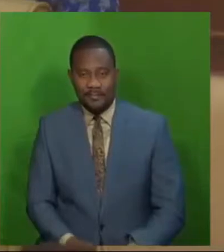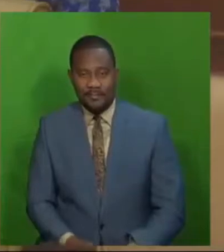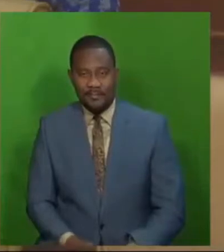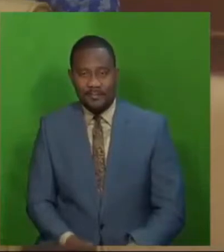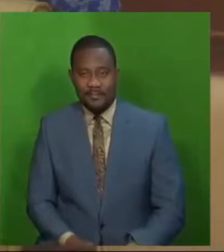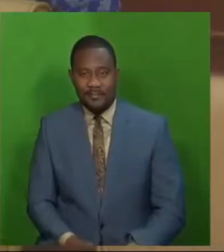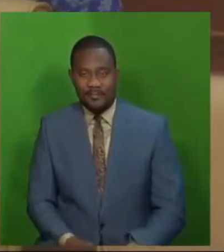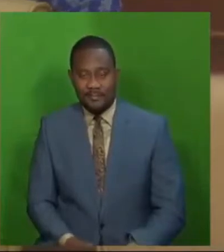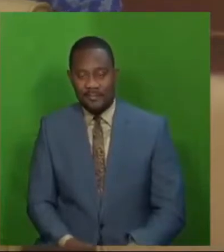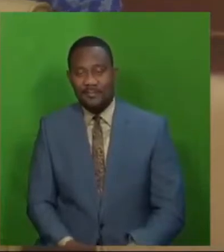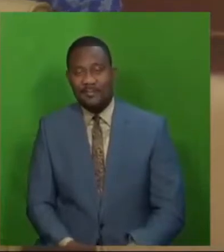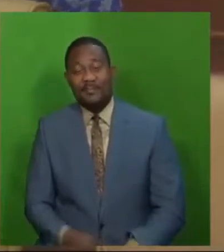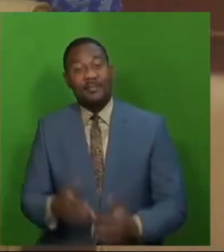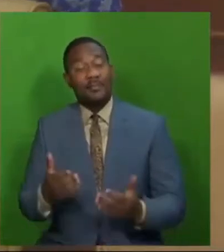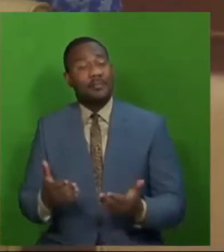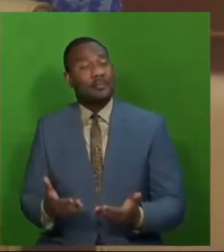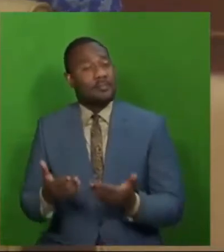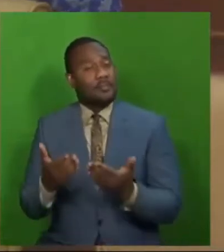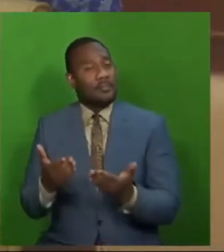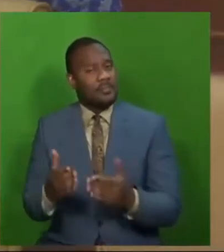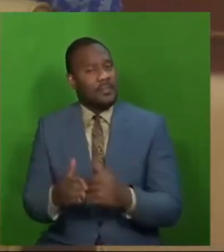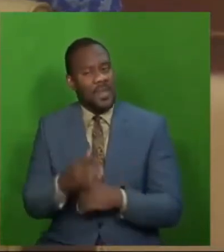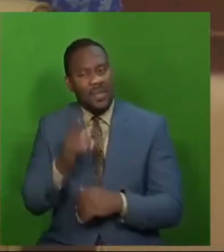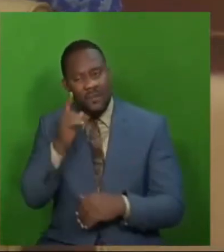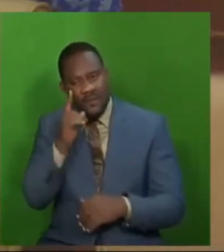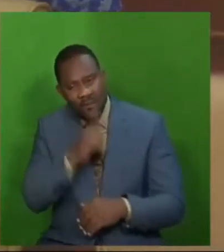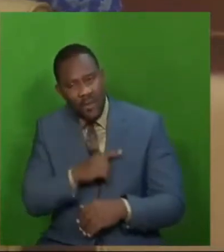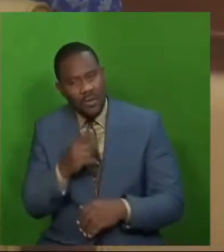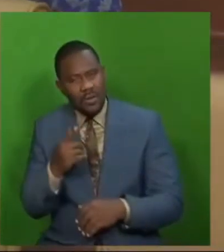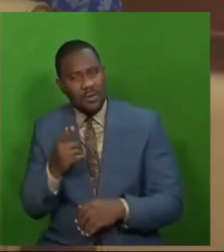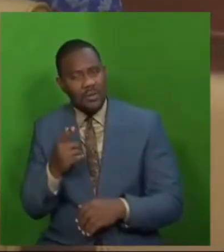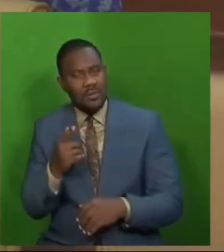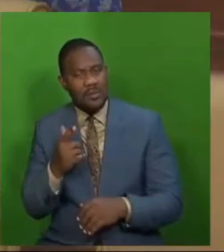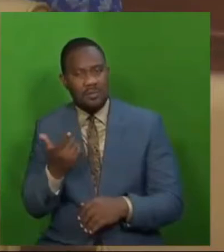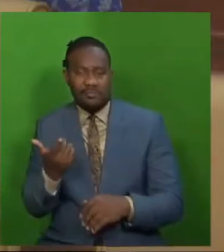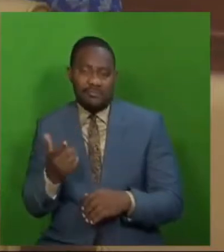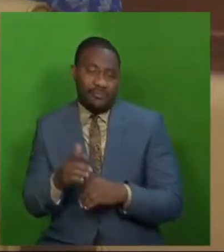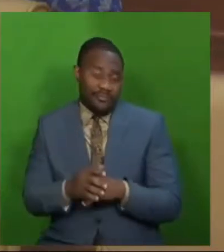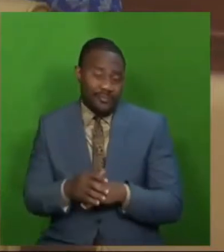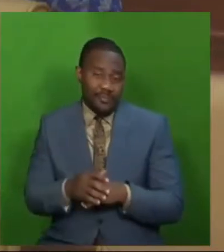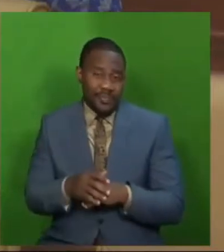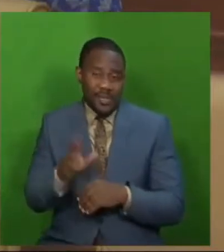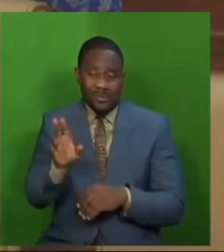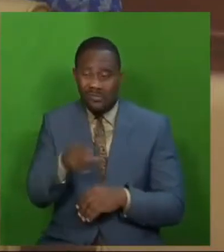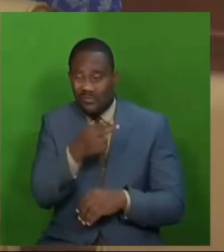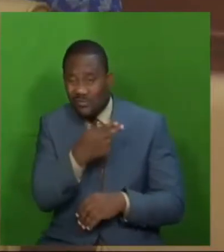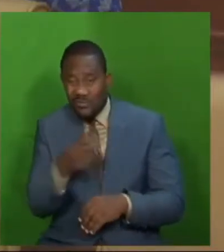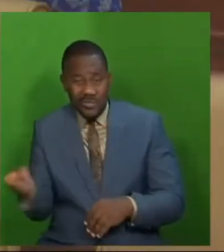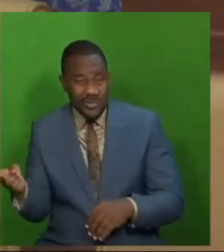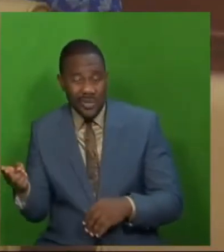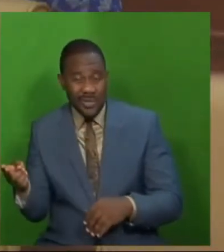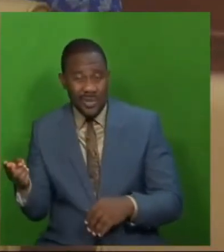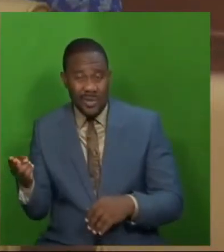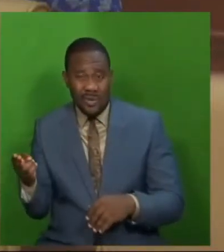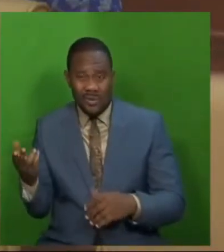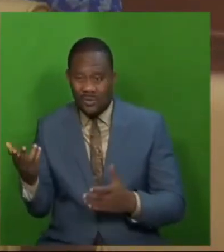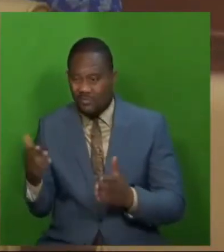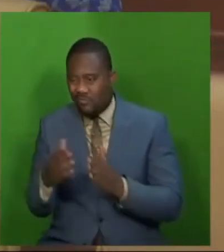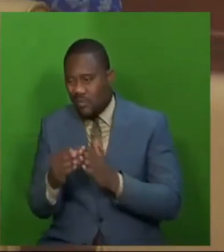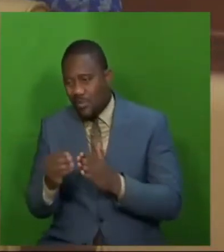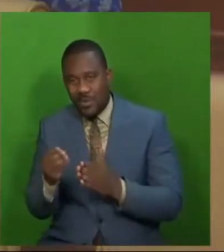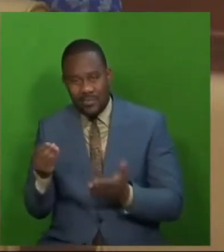presenting to Parliament frivolous, false, scandalous, groundless, or fabricated documents or such allegations in a